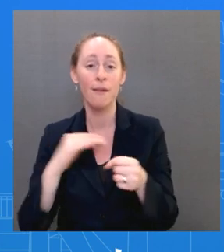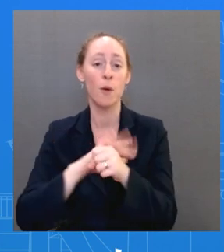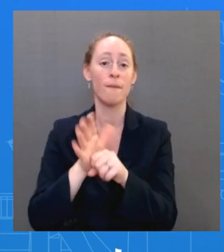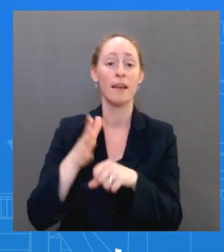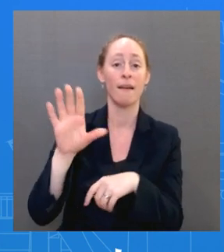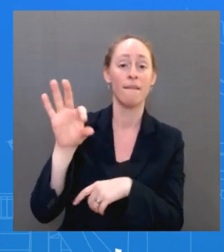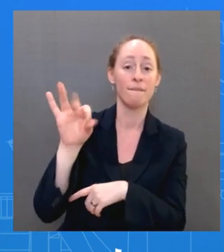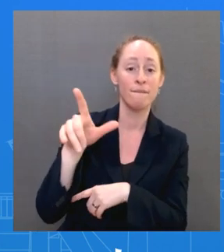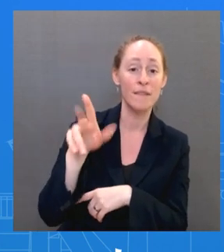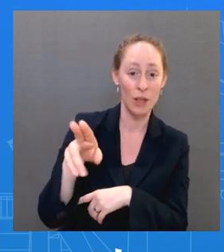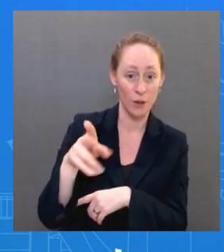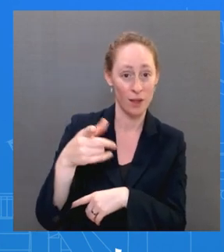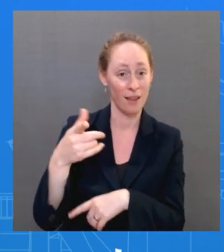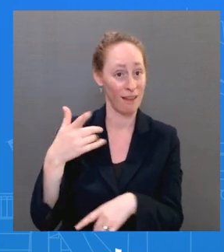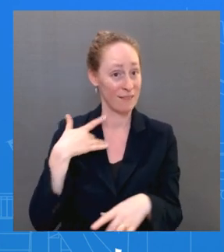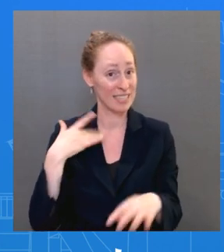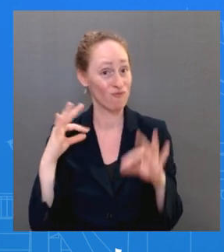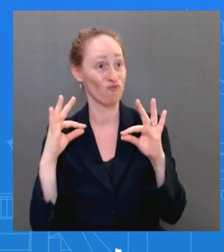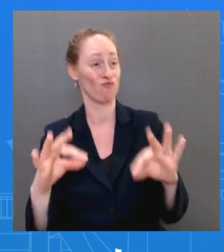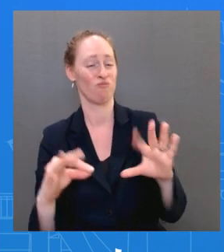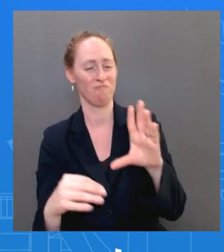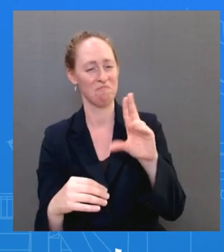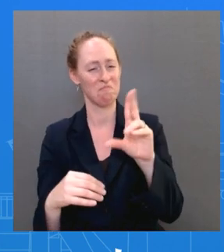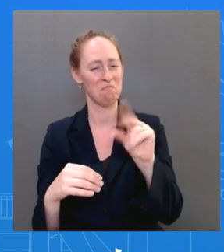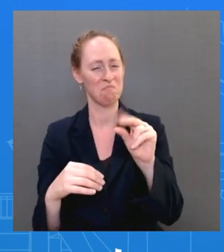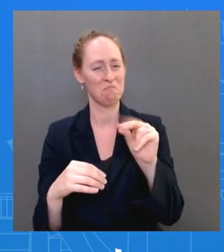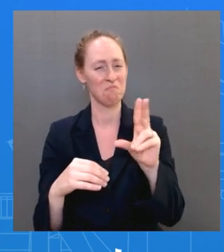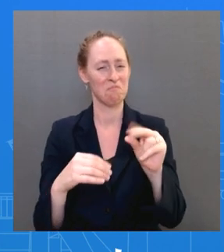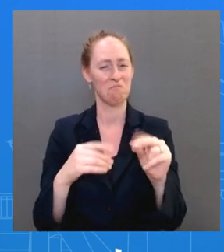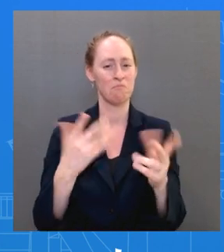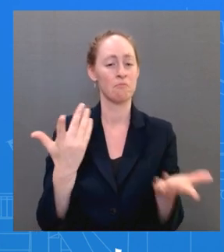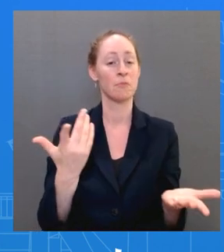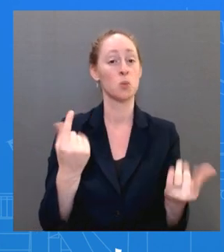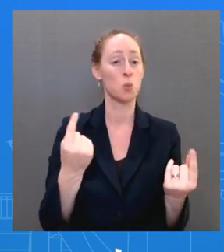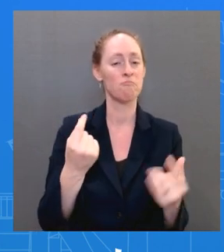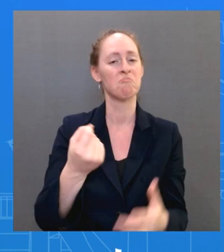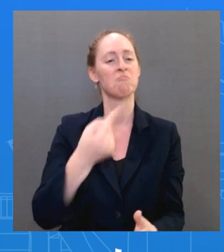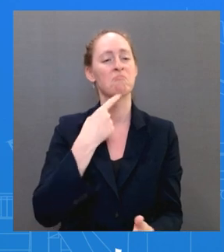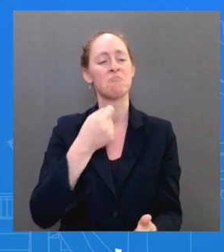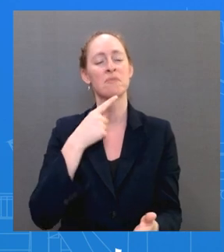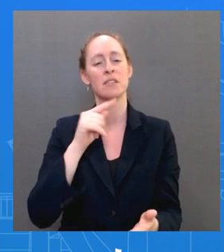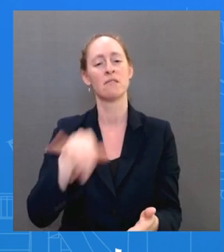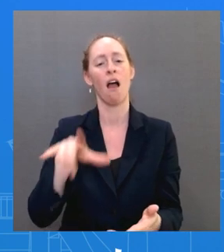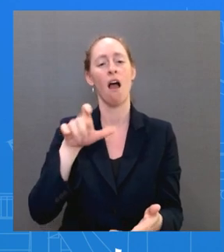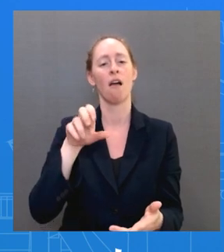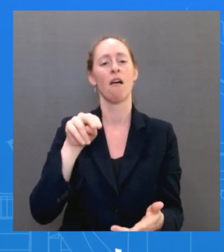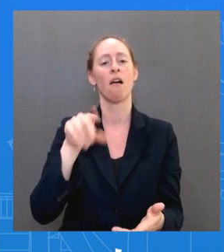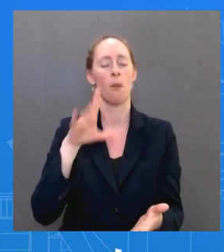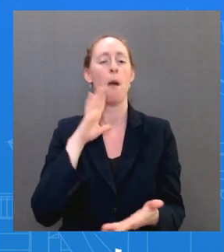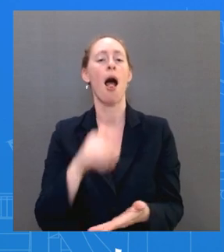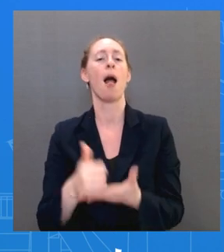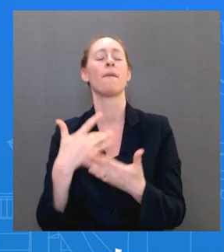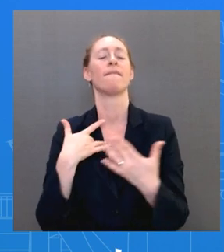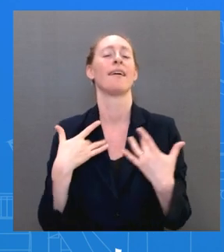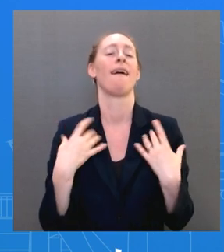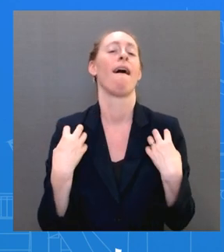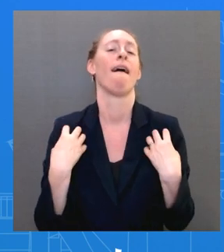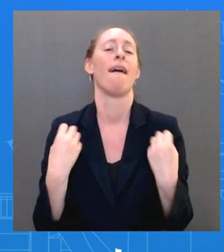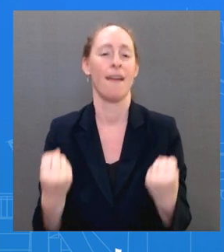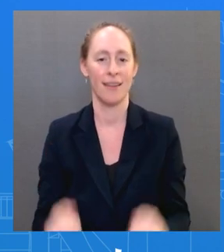Tylenol helps you feel better. And so Dr. O'Connor gave him some Tylenol early in the evening,